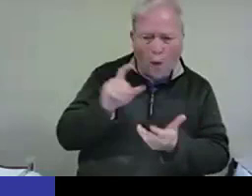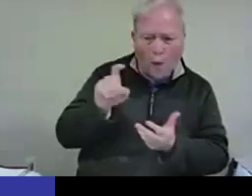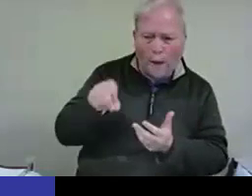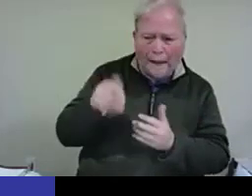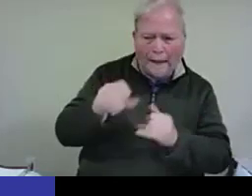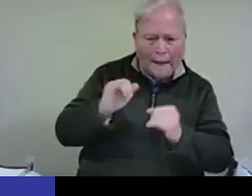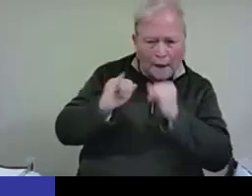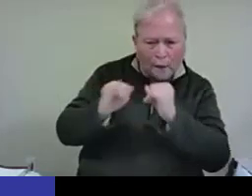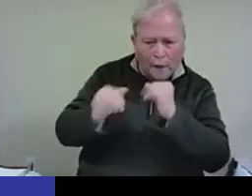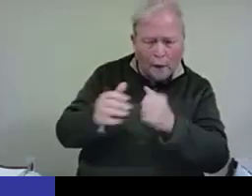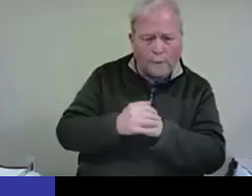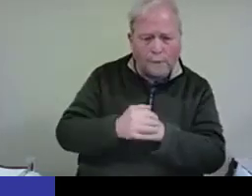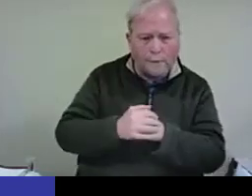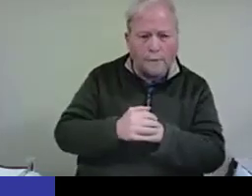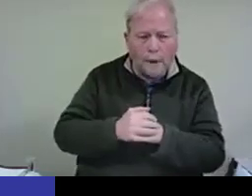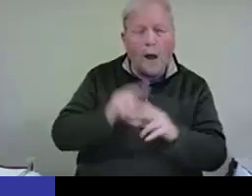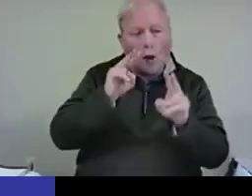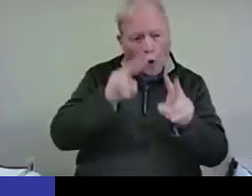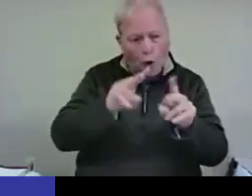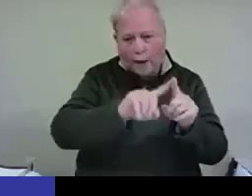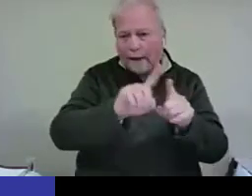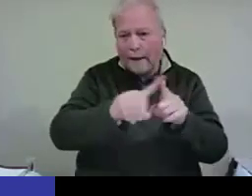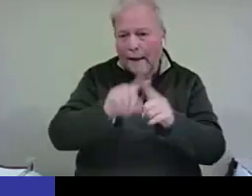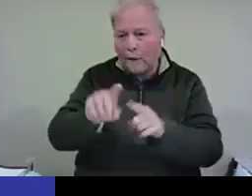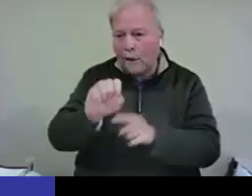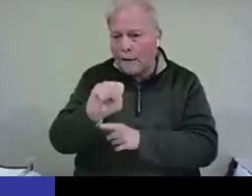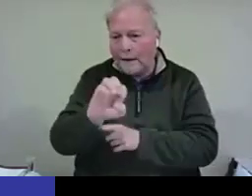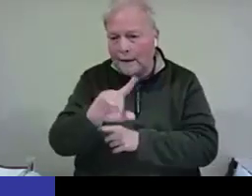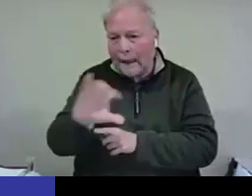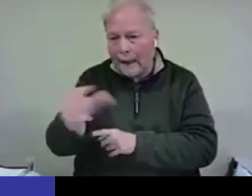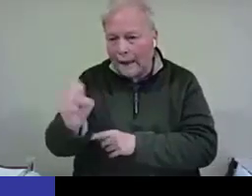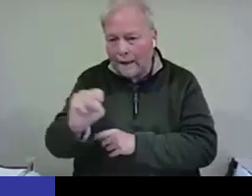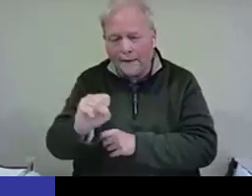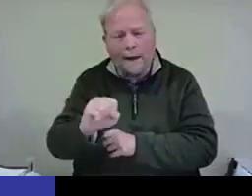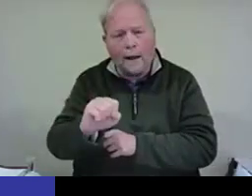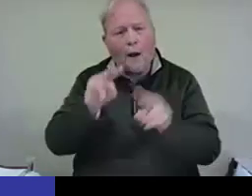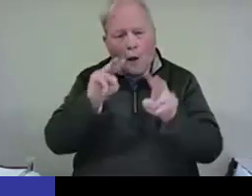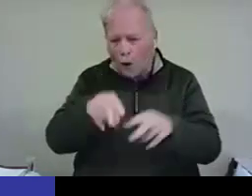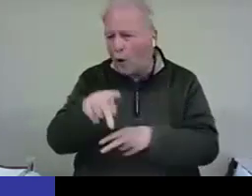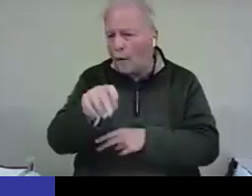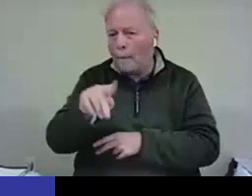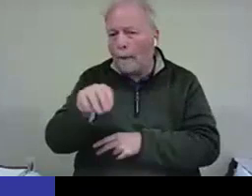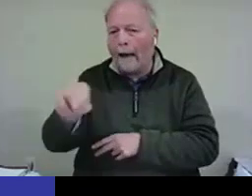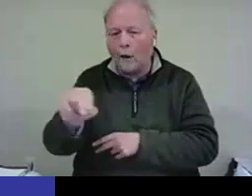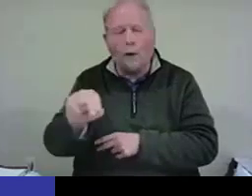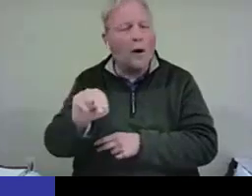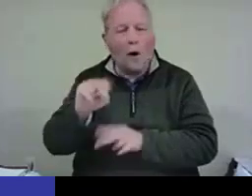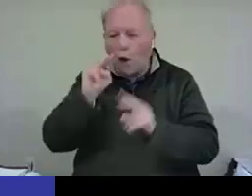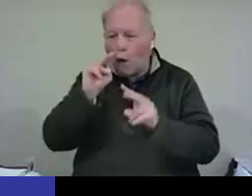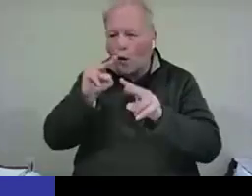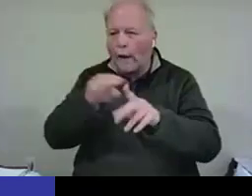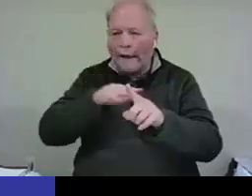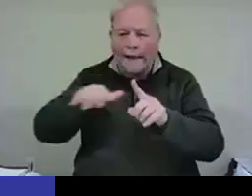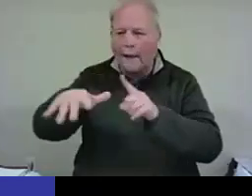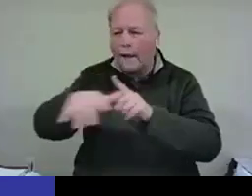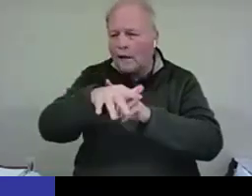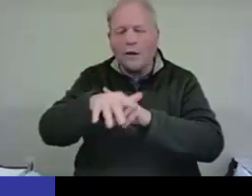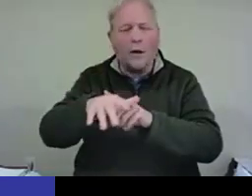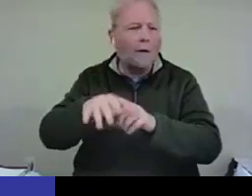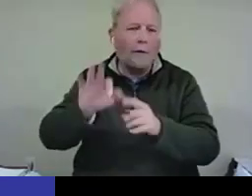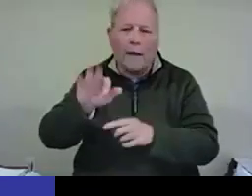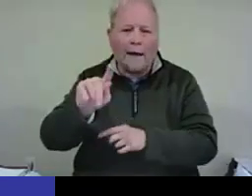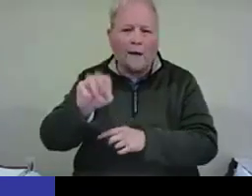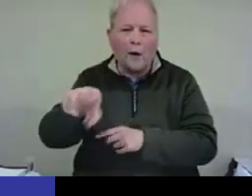settings to, again, help you determine patterns and take a look at those ecological factors. You want to know why you're asking each of the questions in the interview.